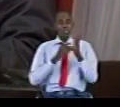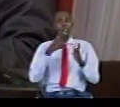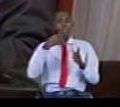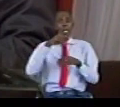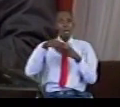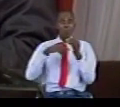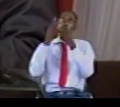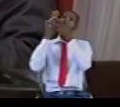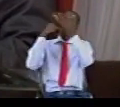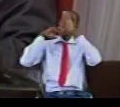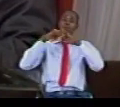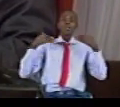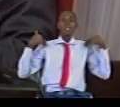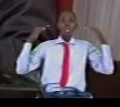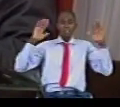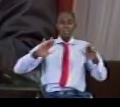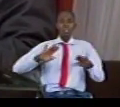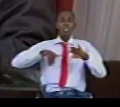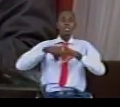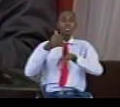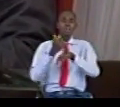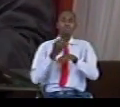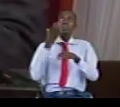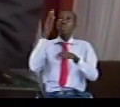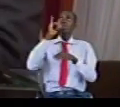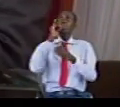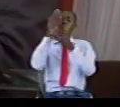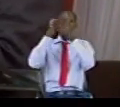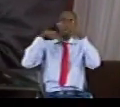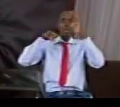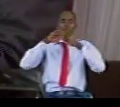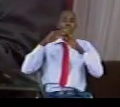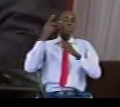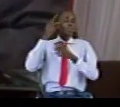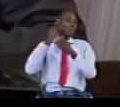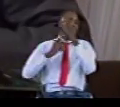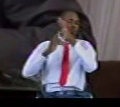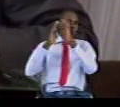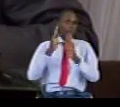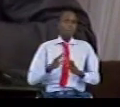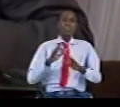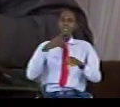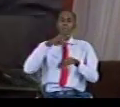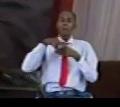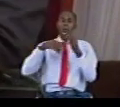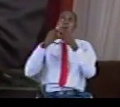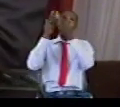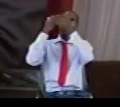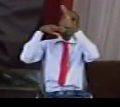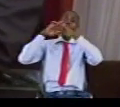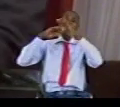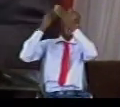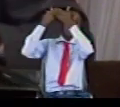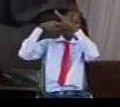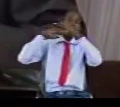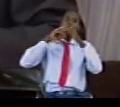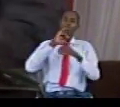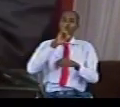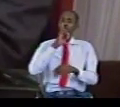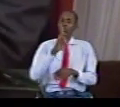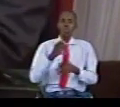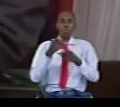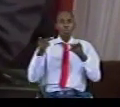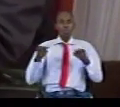about heaven. The apostles and the prophets spoke about heaven. Heaven is a real place. Look at chapter 12